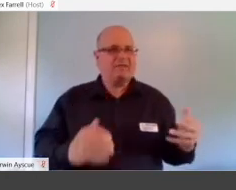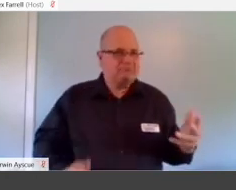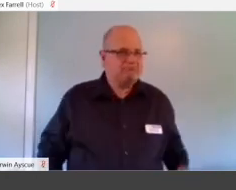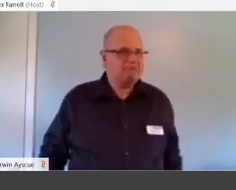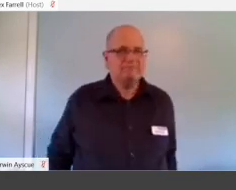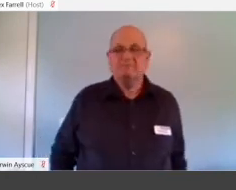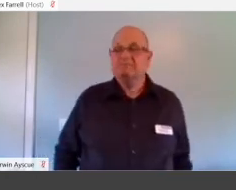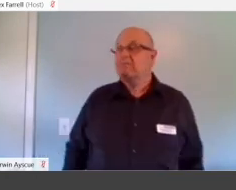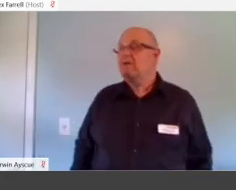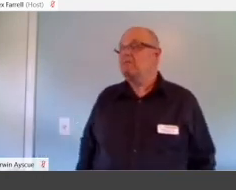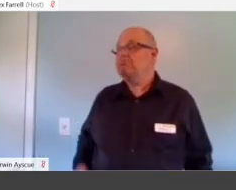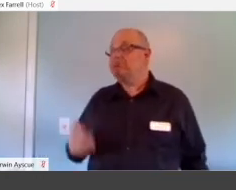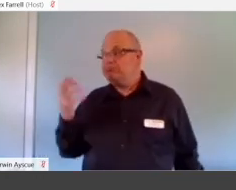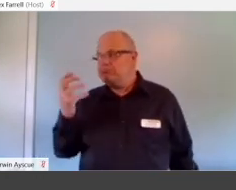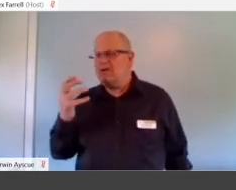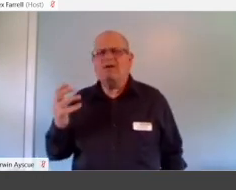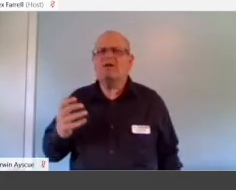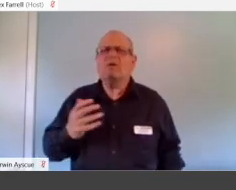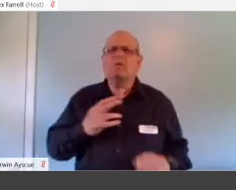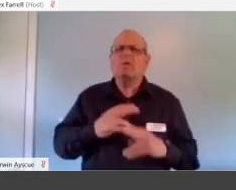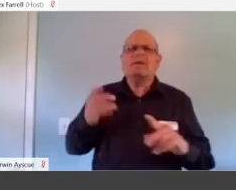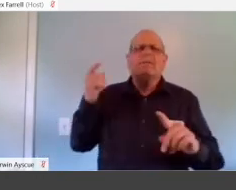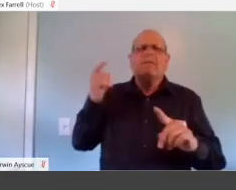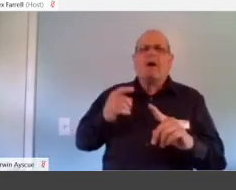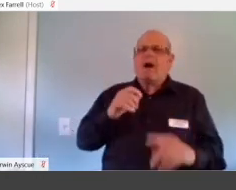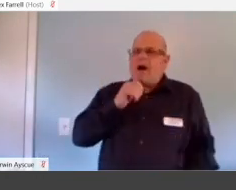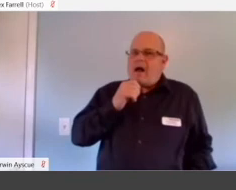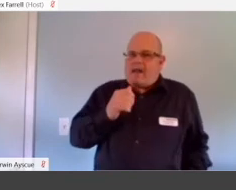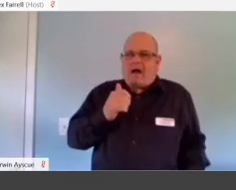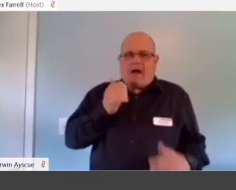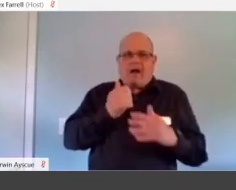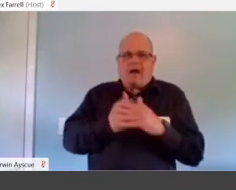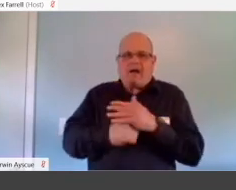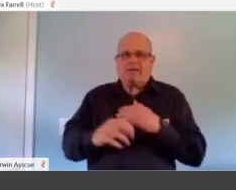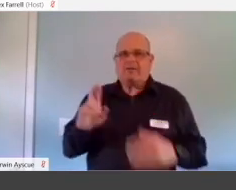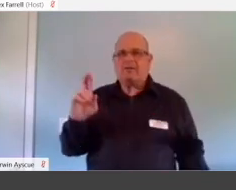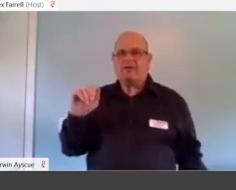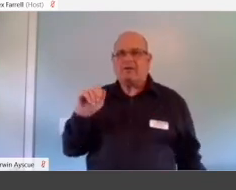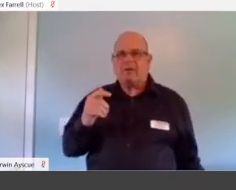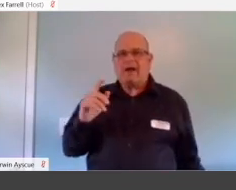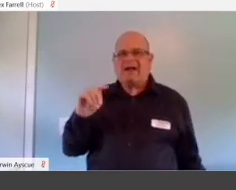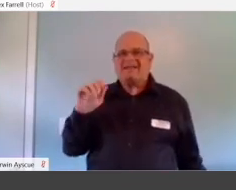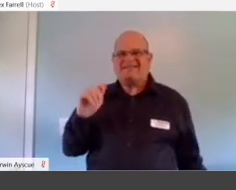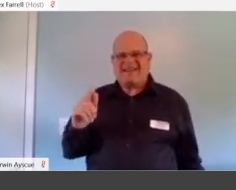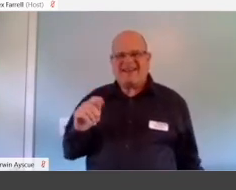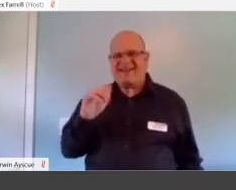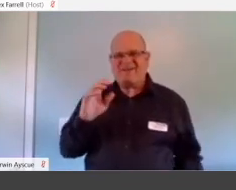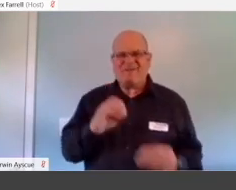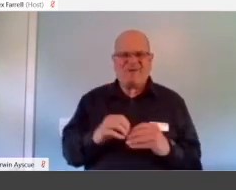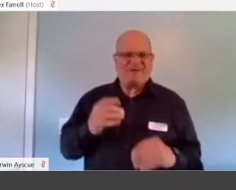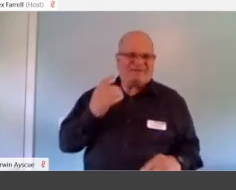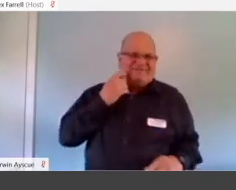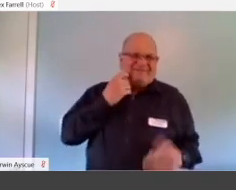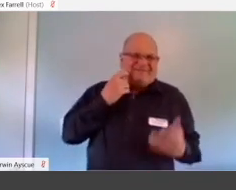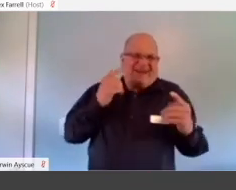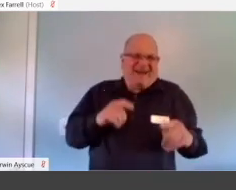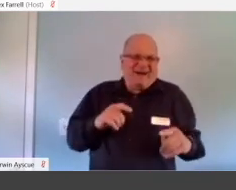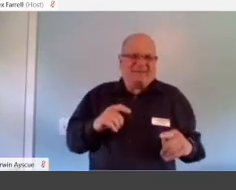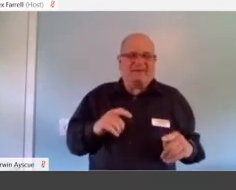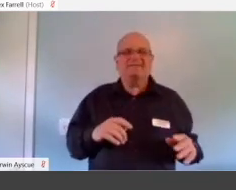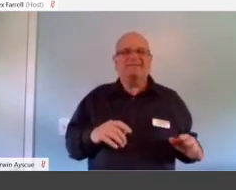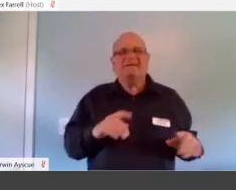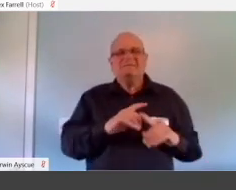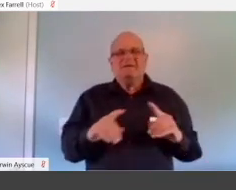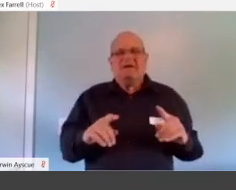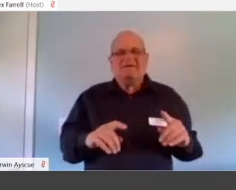Awesome. Just a quick thing up front. I'm no longer with Ragtag, but that happened between the video getting made, so couldn't really